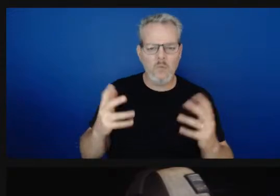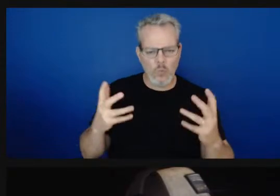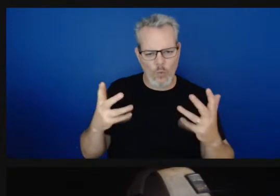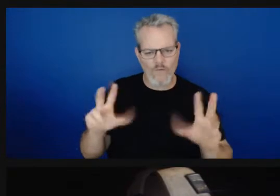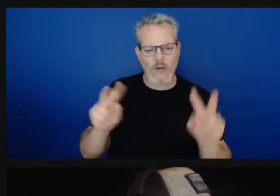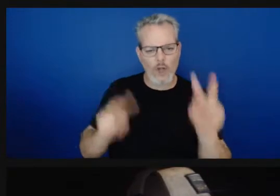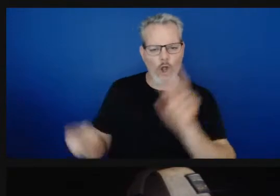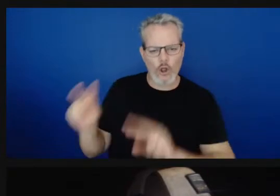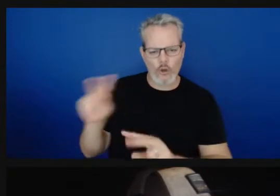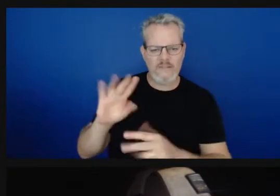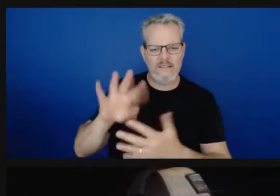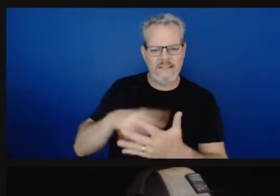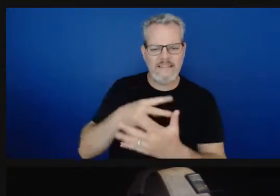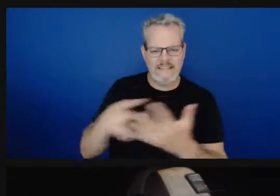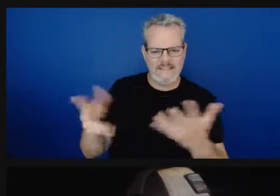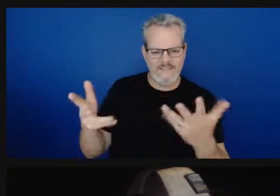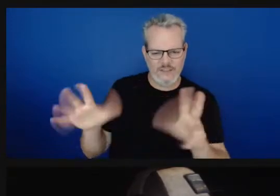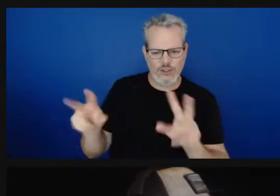graphically.